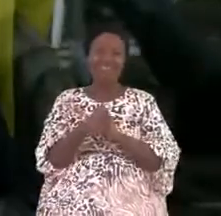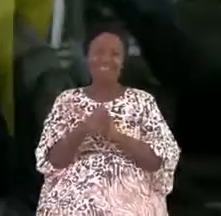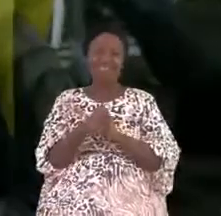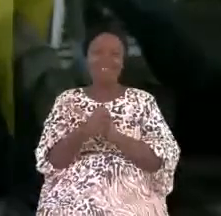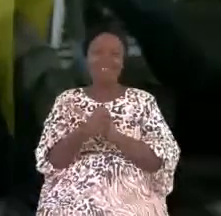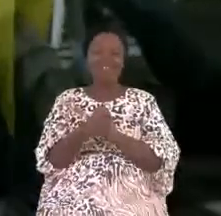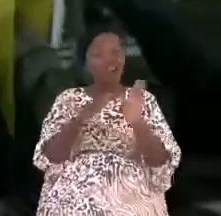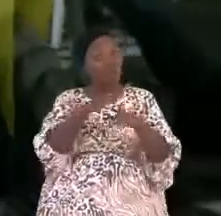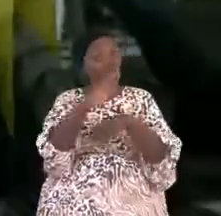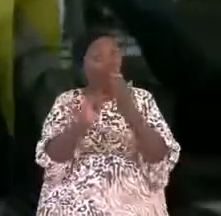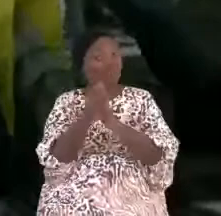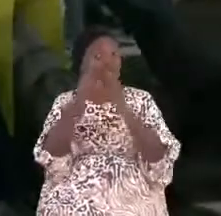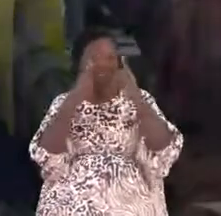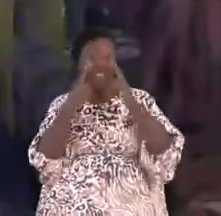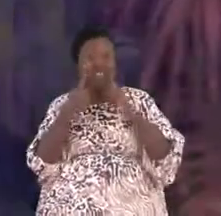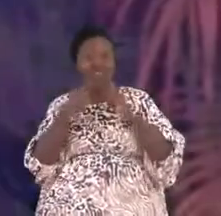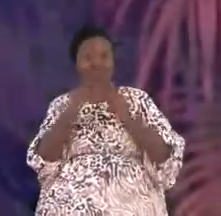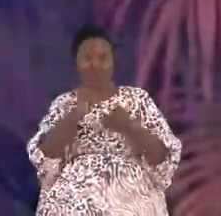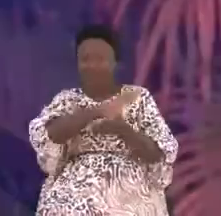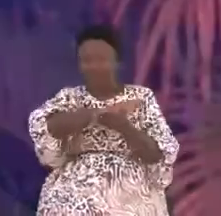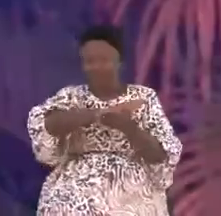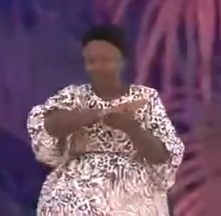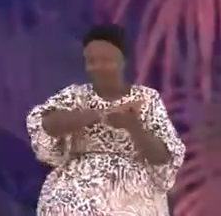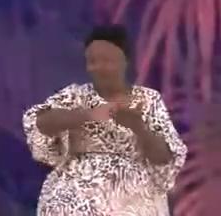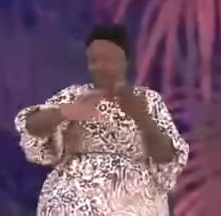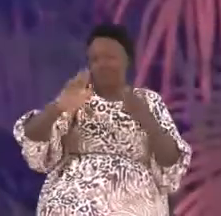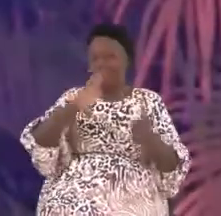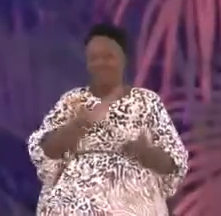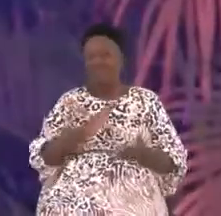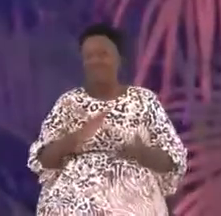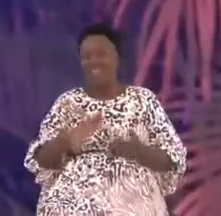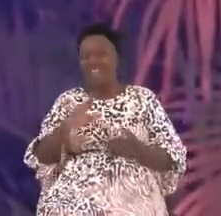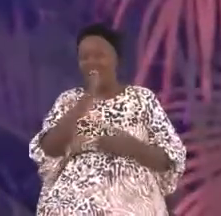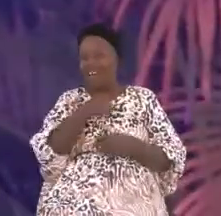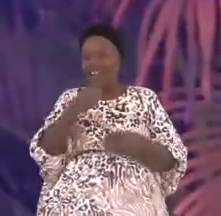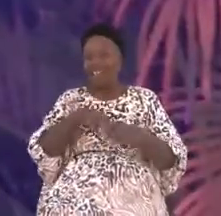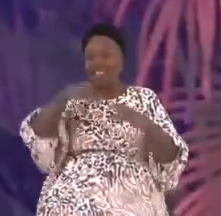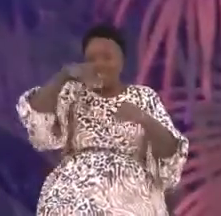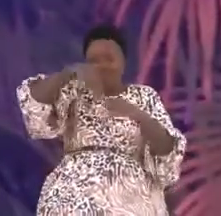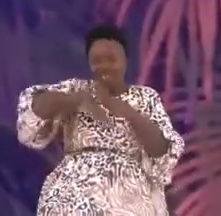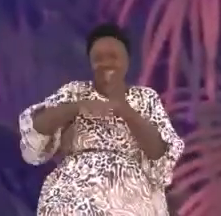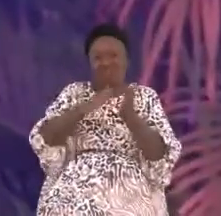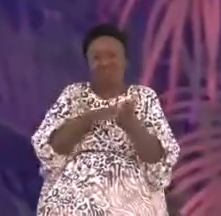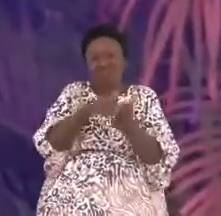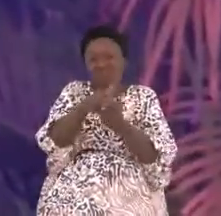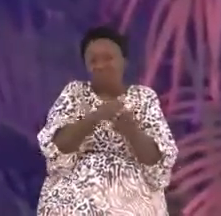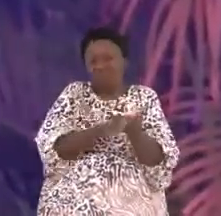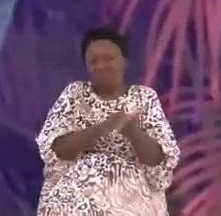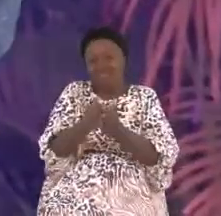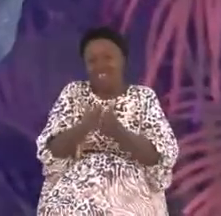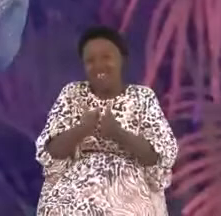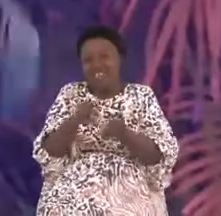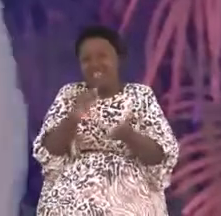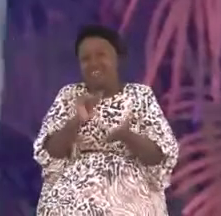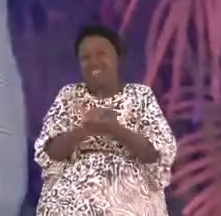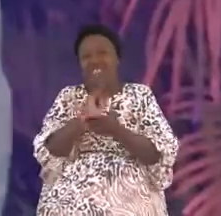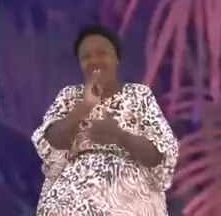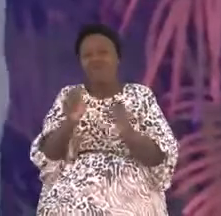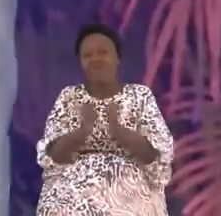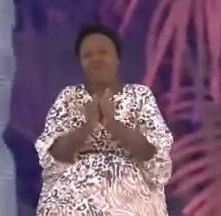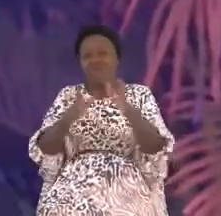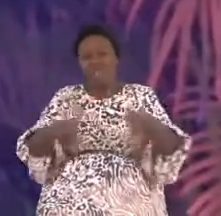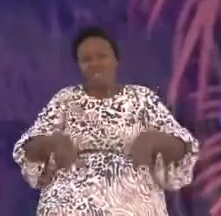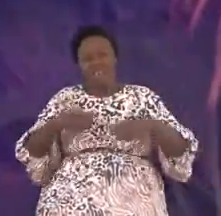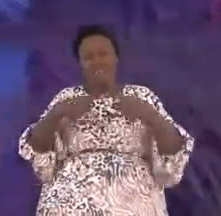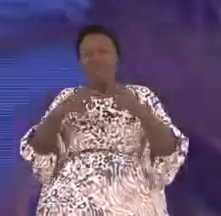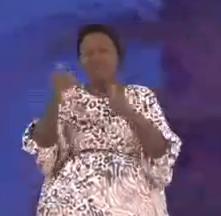all those tears will be wiped away and the inner weakness lifelessness within you